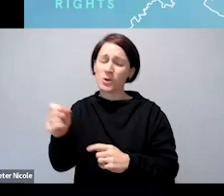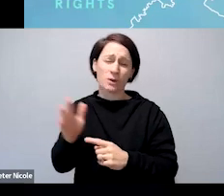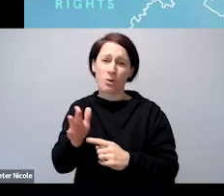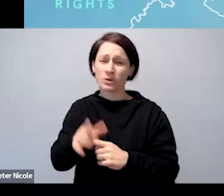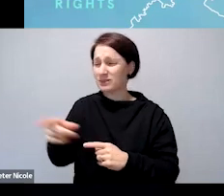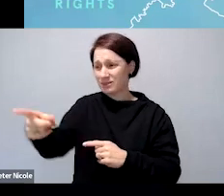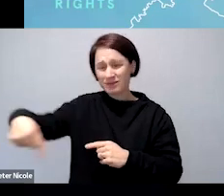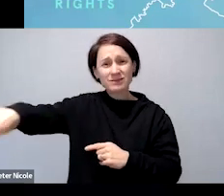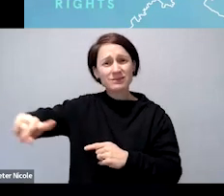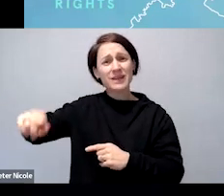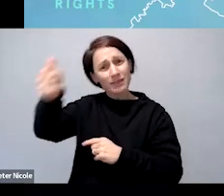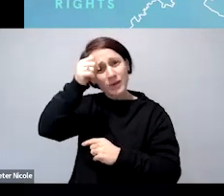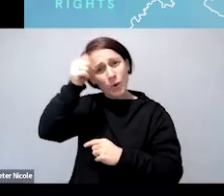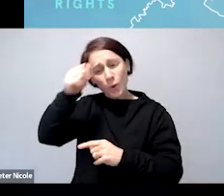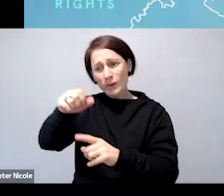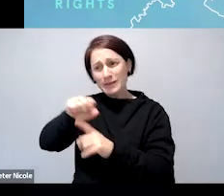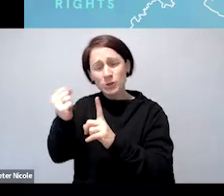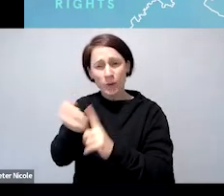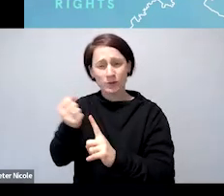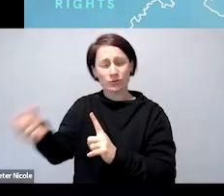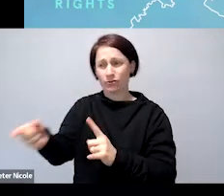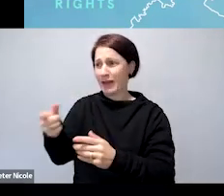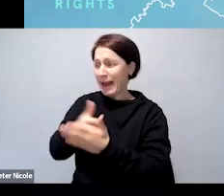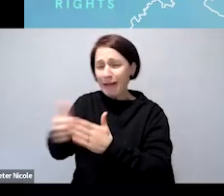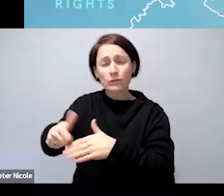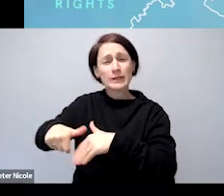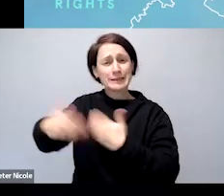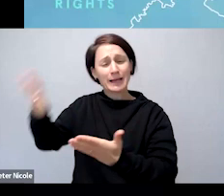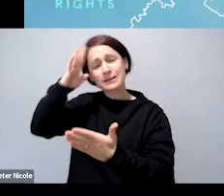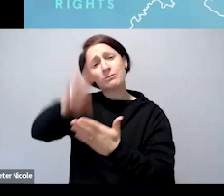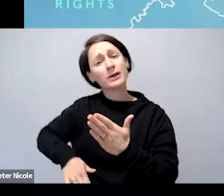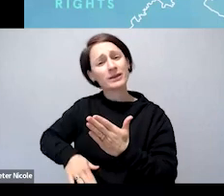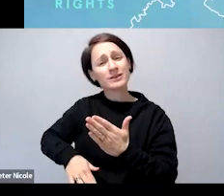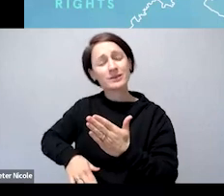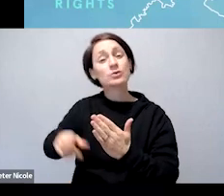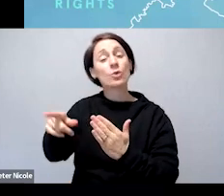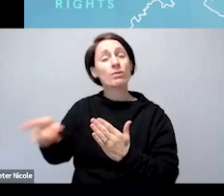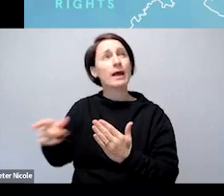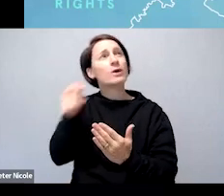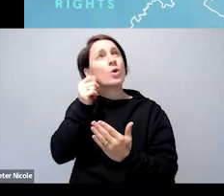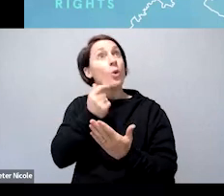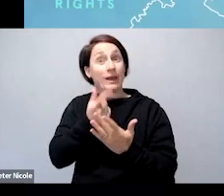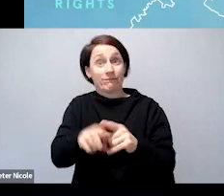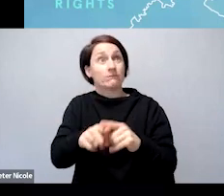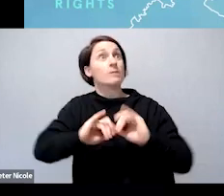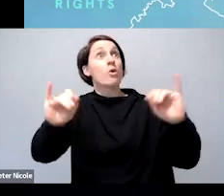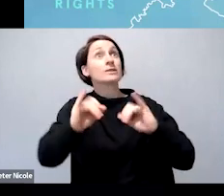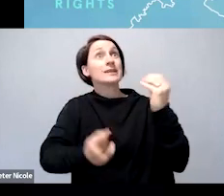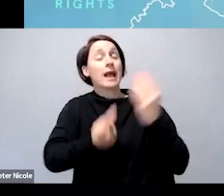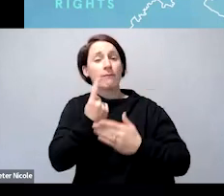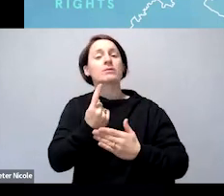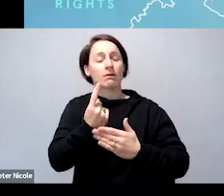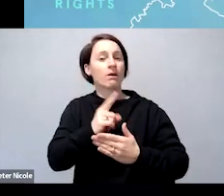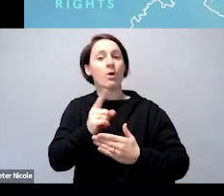the situations that create uncertainty for them every day, and they understand deeply what that will mean in an emergency situation.